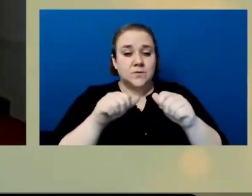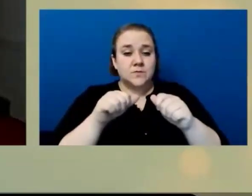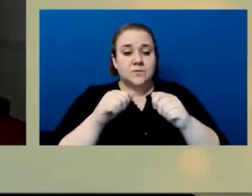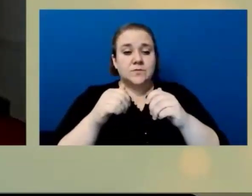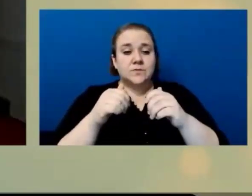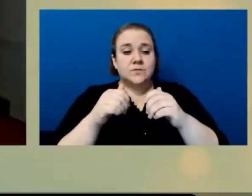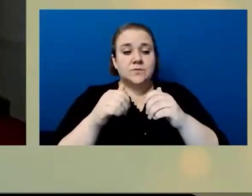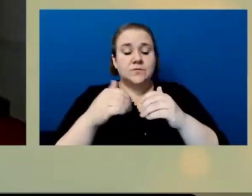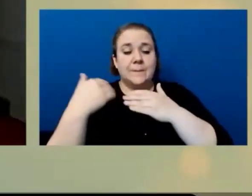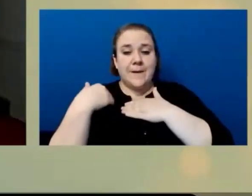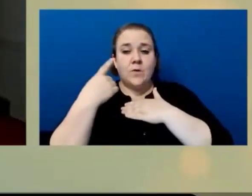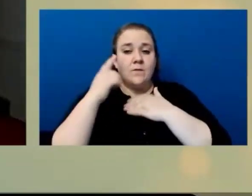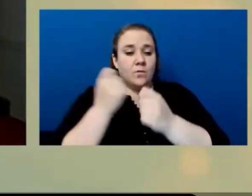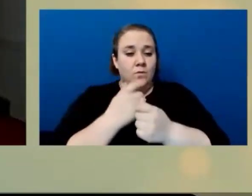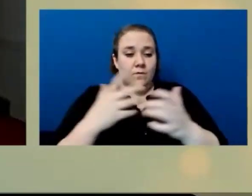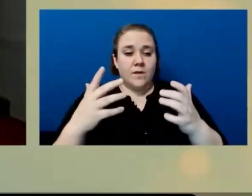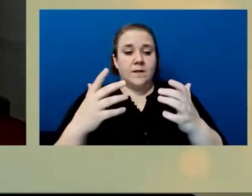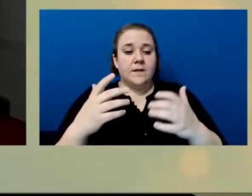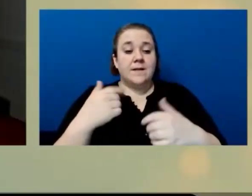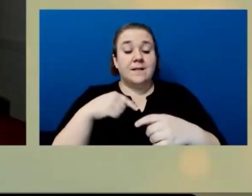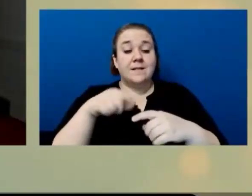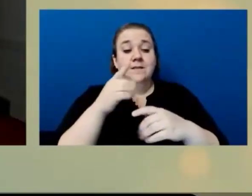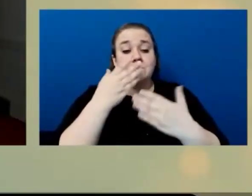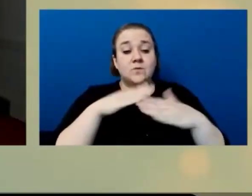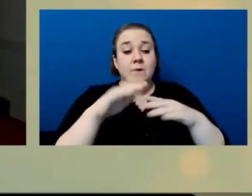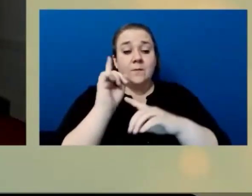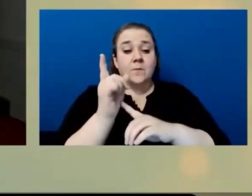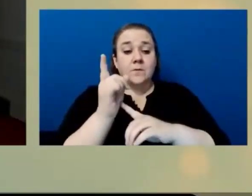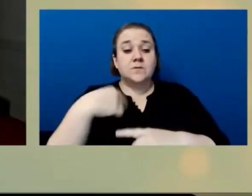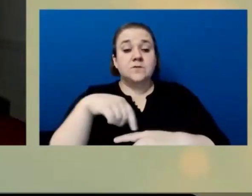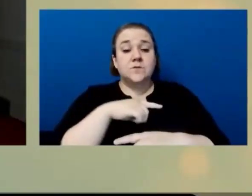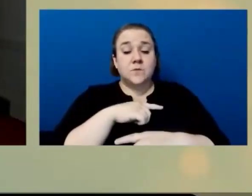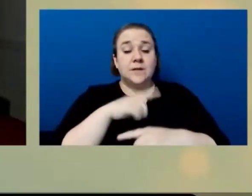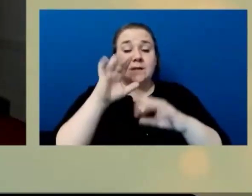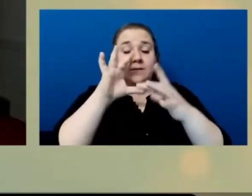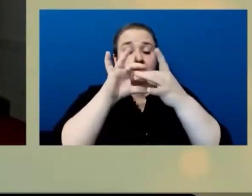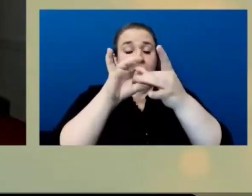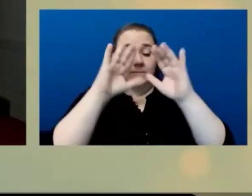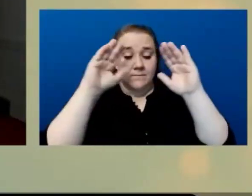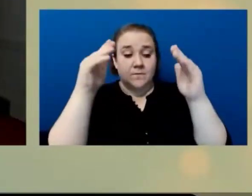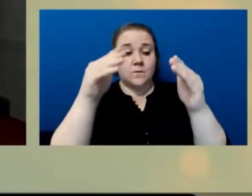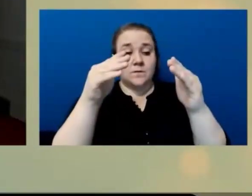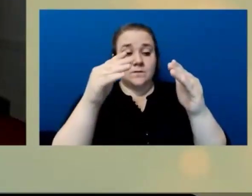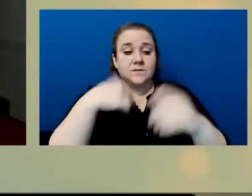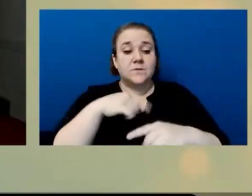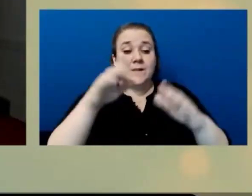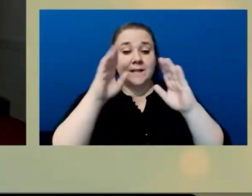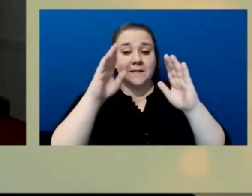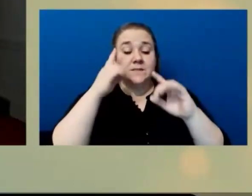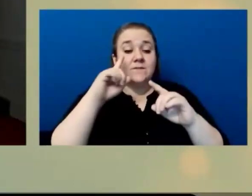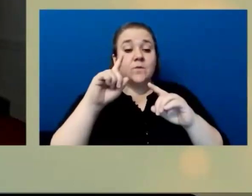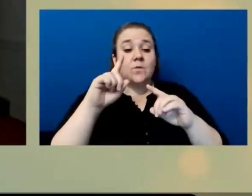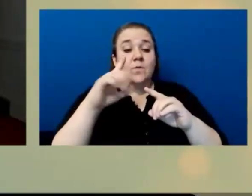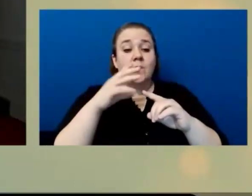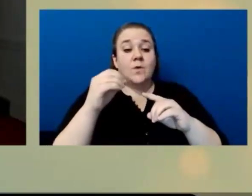all. In these quiet moments, we tune in. We listen for